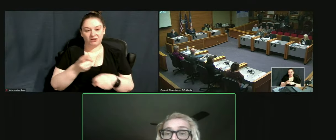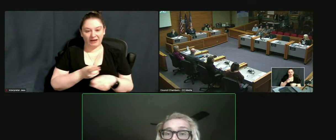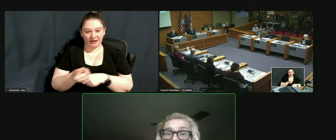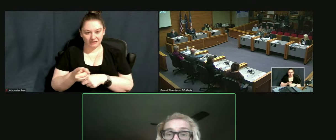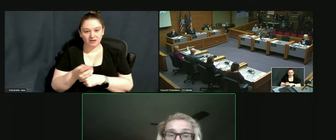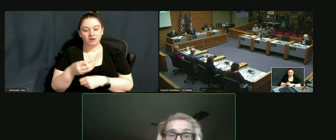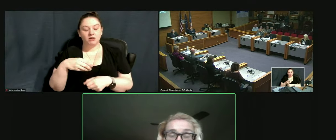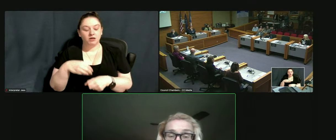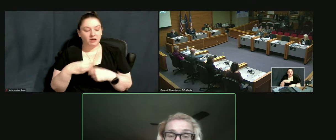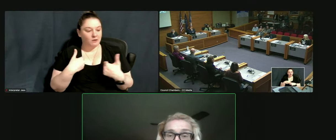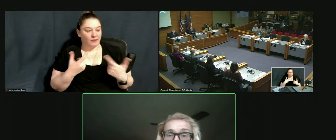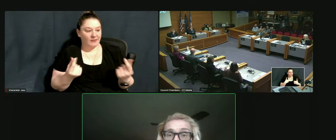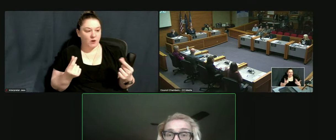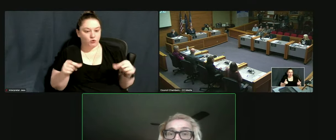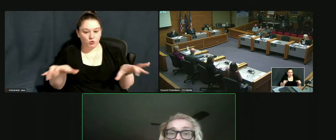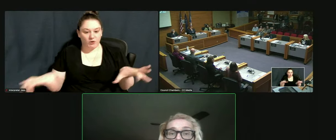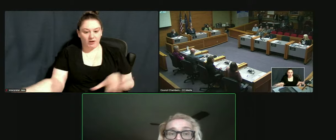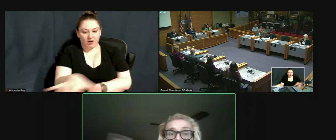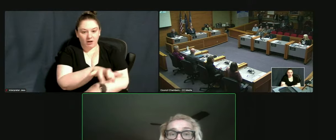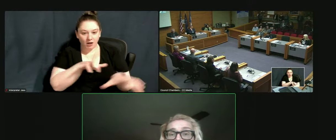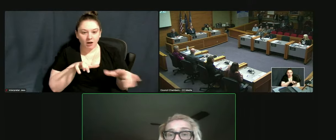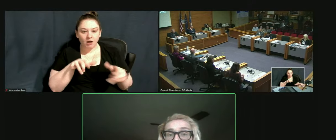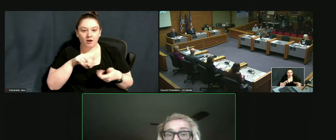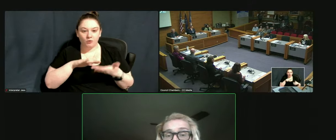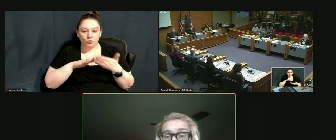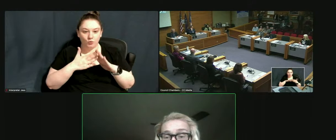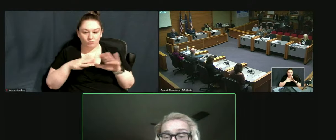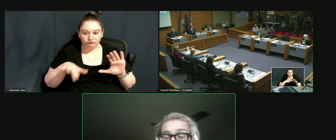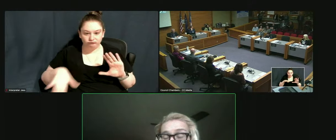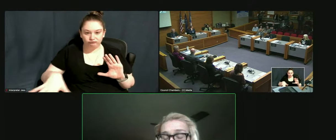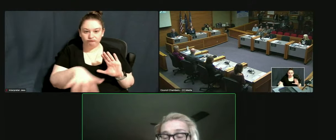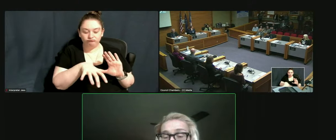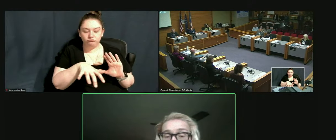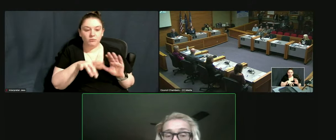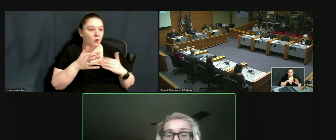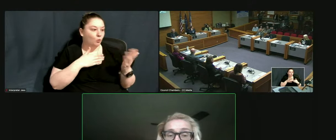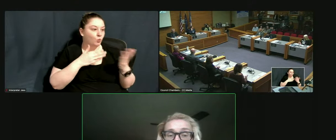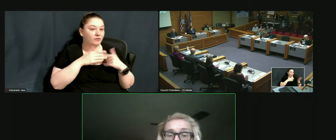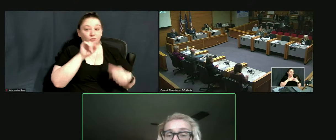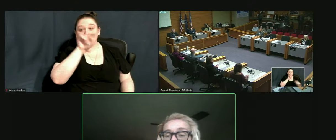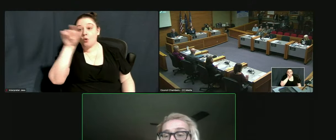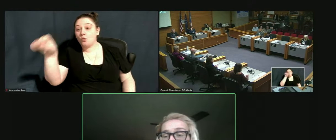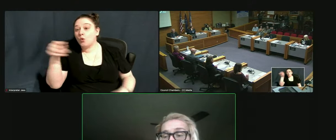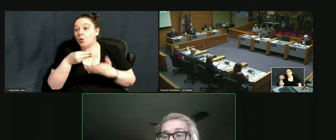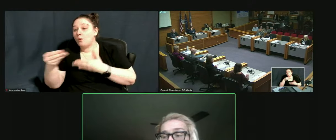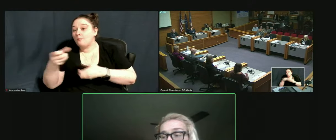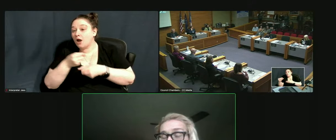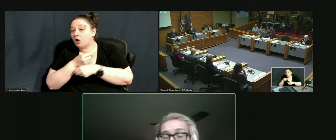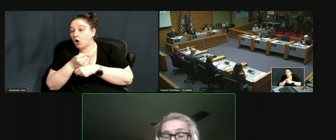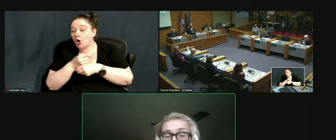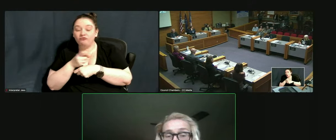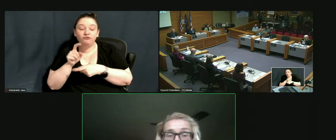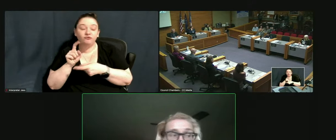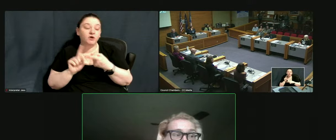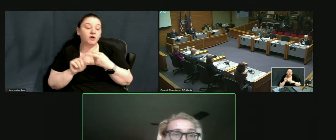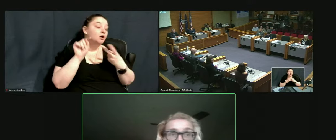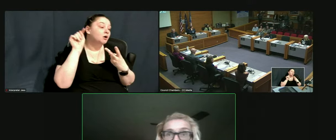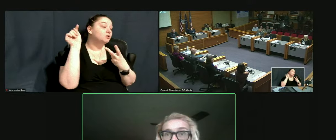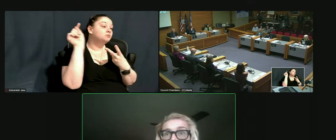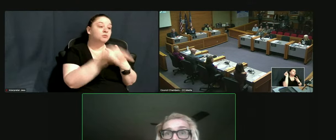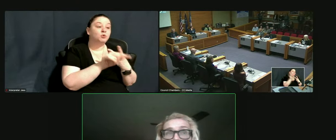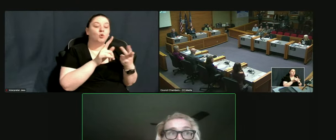do while they are staying downtown, whether it's going across the street to buy a cup of coffee, visiting our local